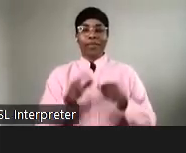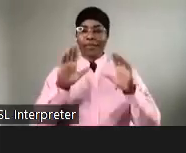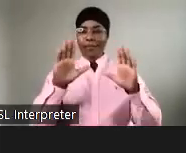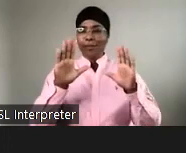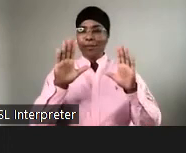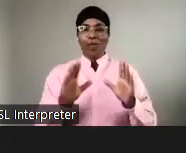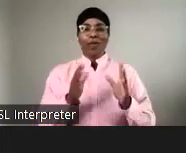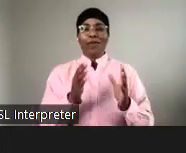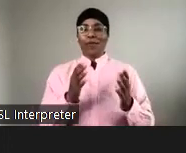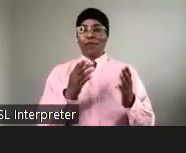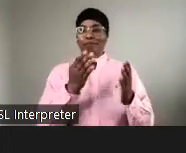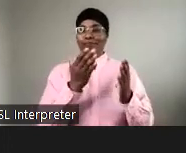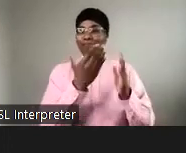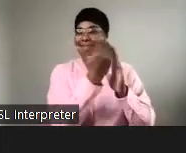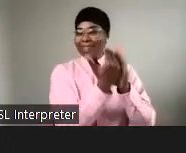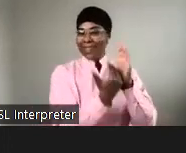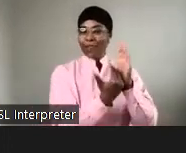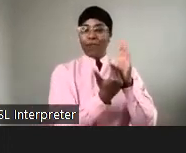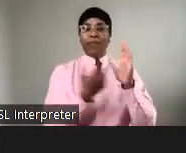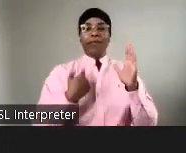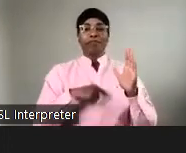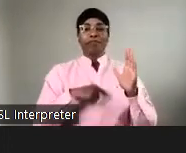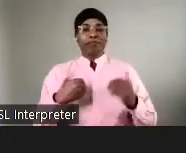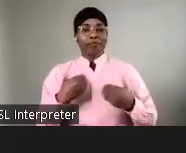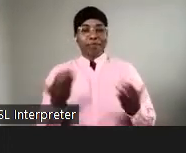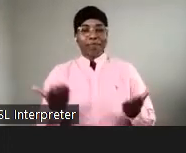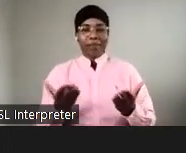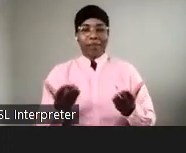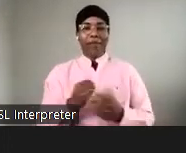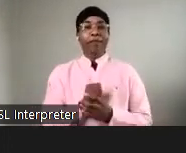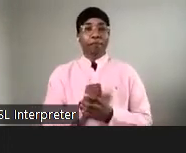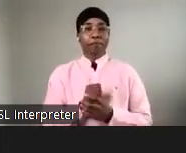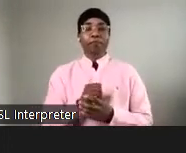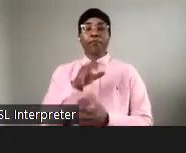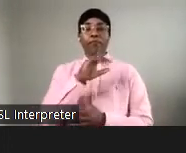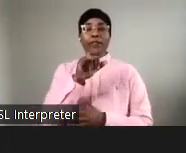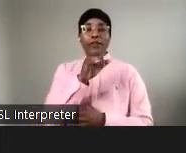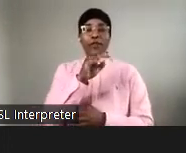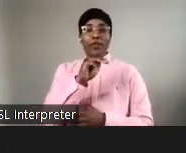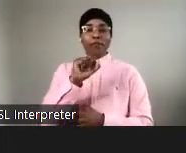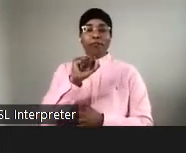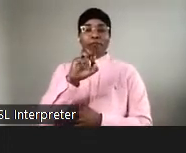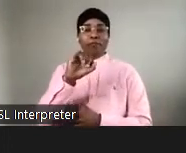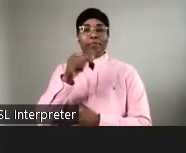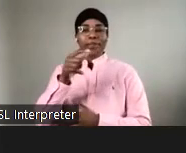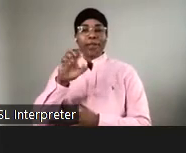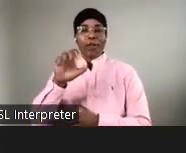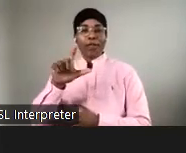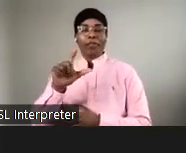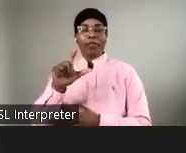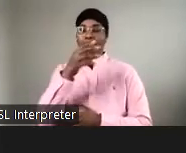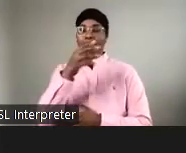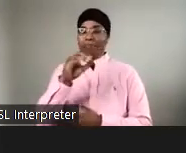series, Jim Siegel and Jeff Horan. Thanks.